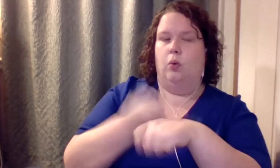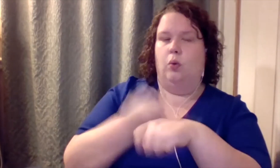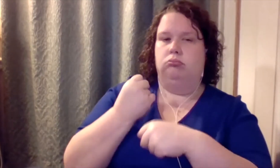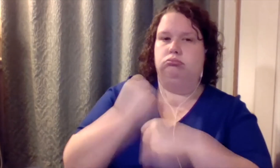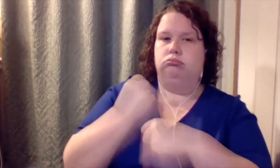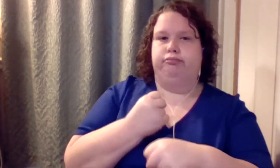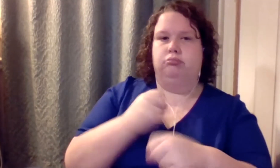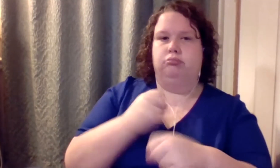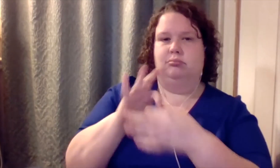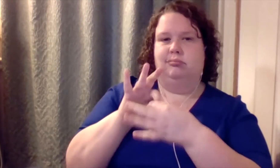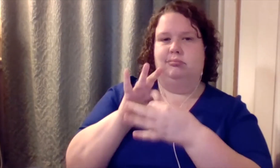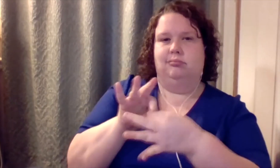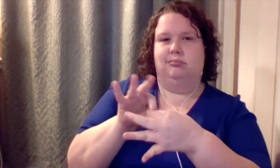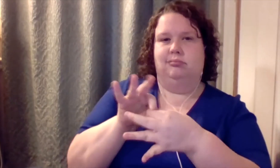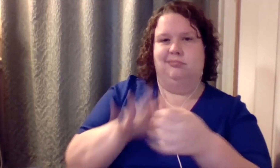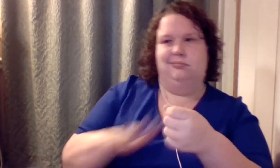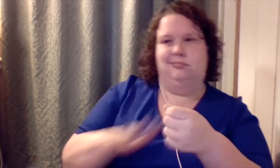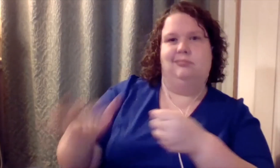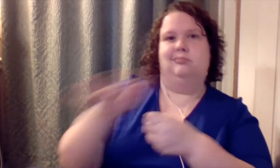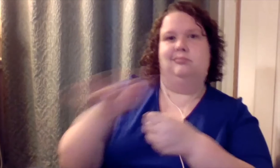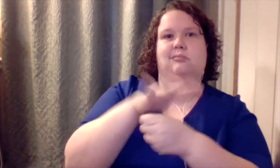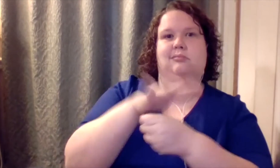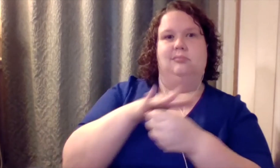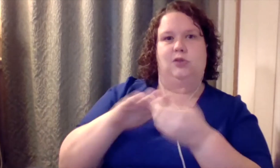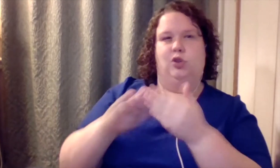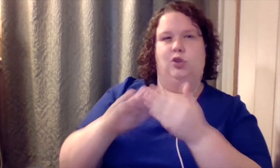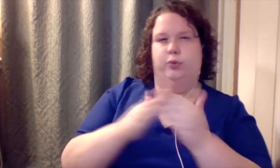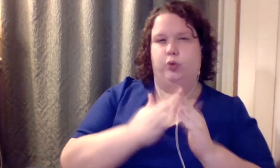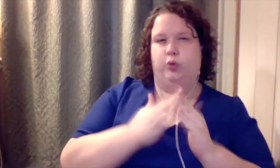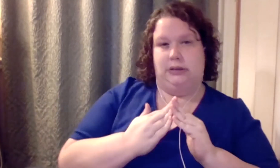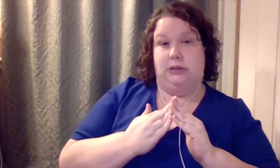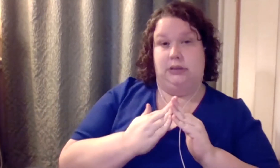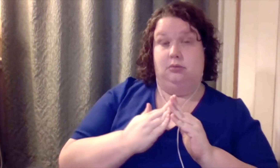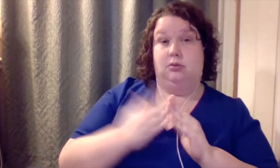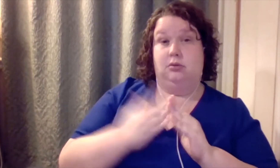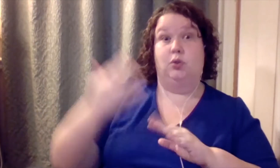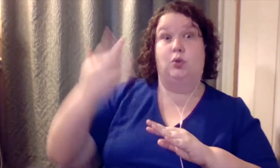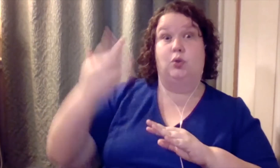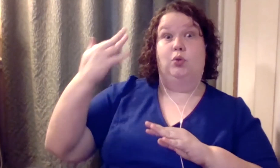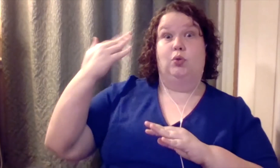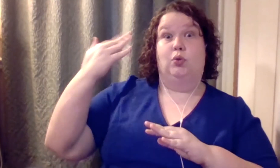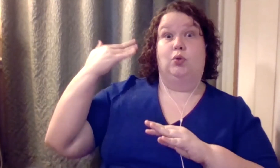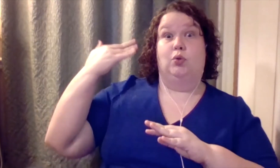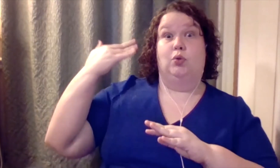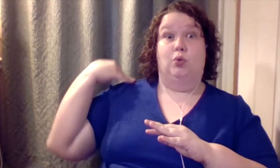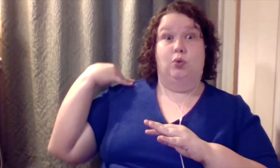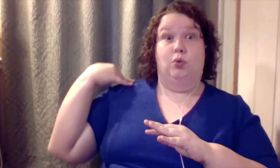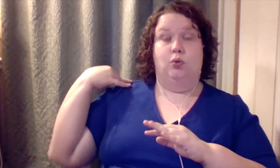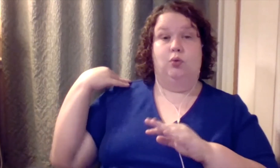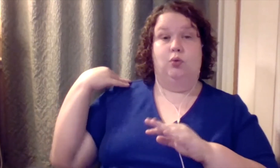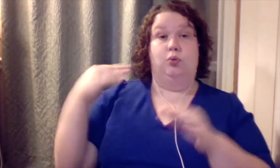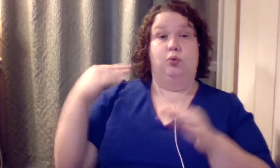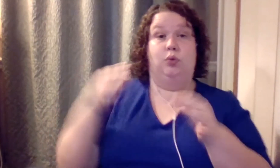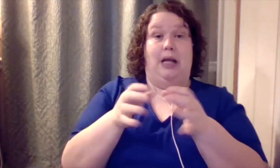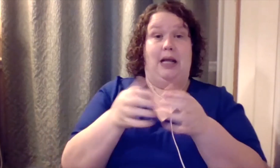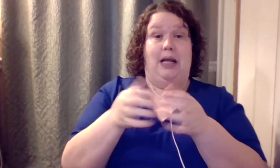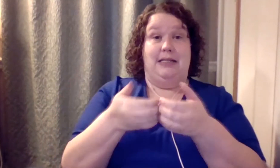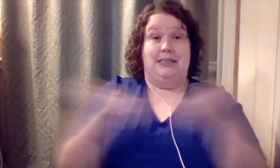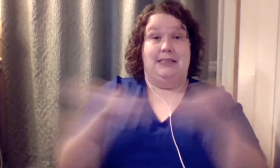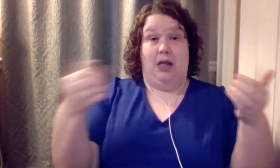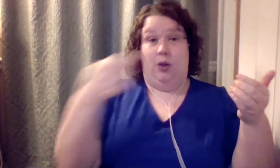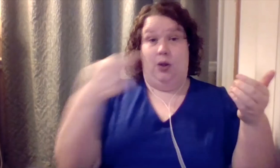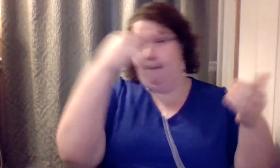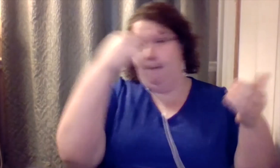connection that it has, dating all the way back to desegregation. So I think, I think that was the only thing that